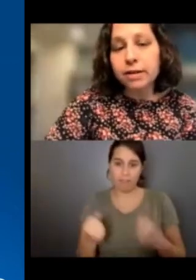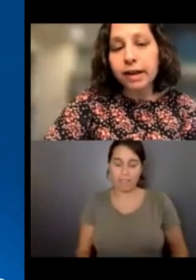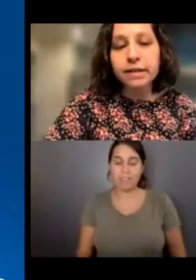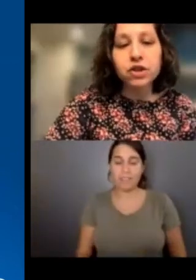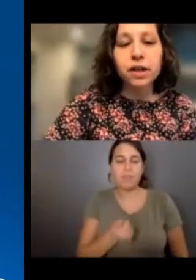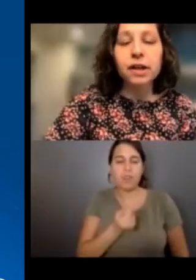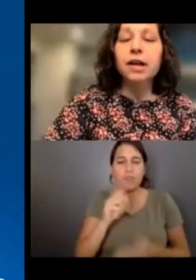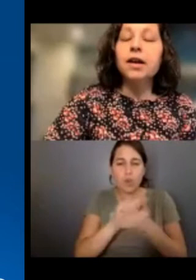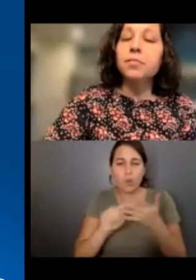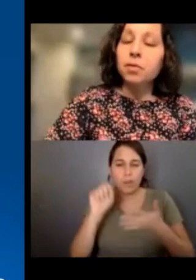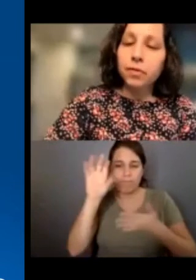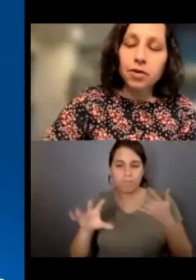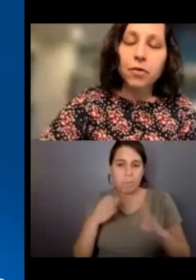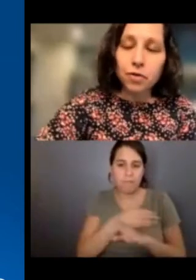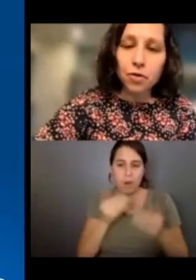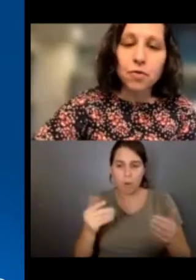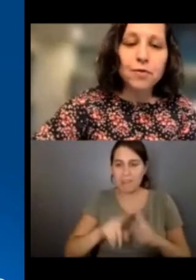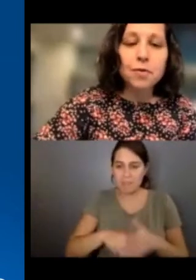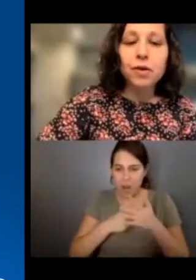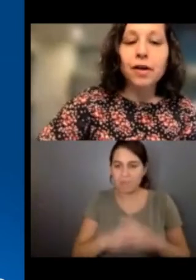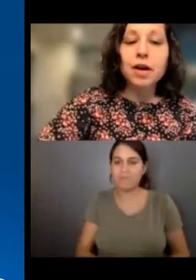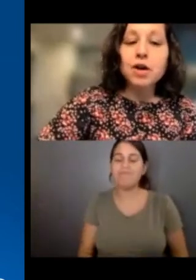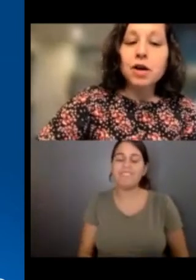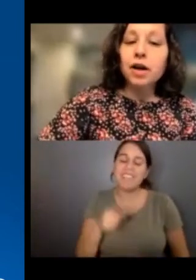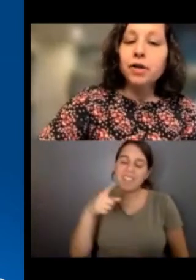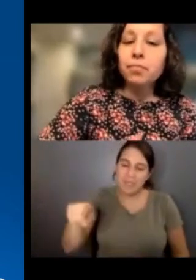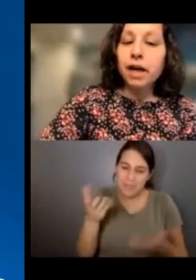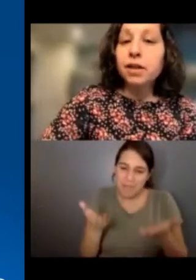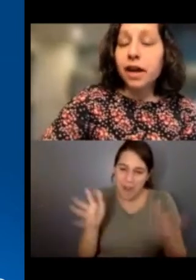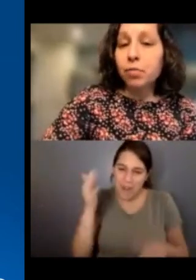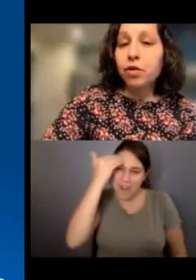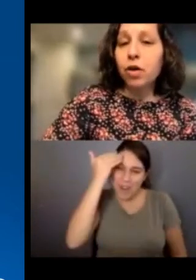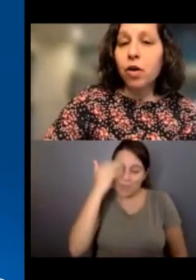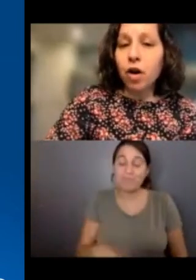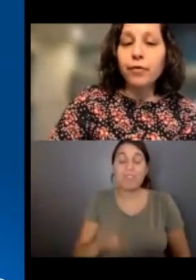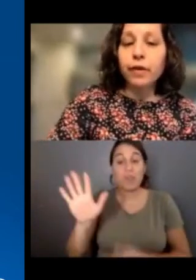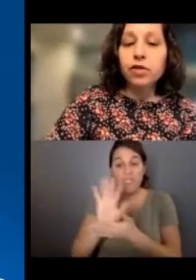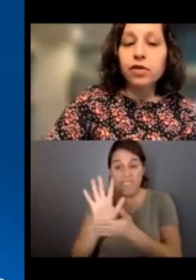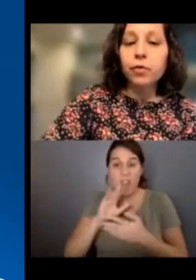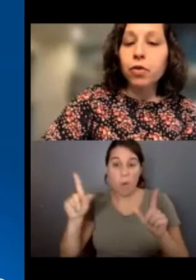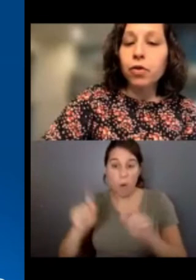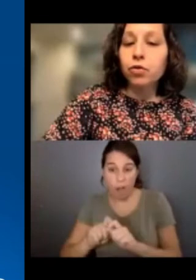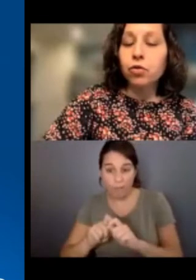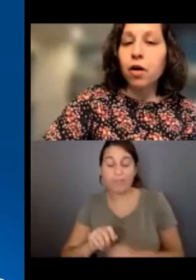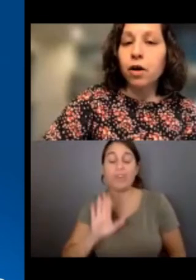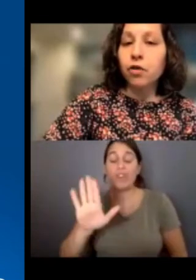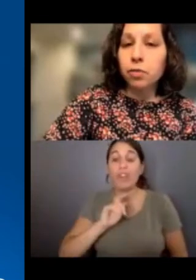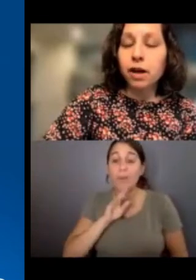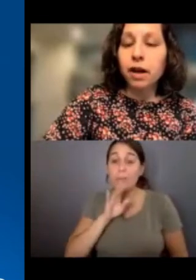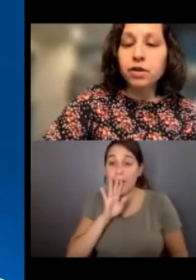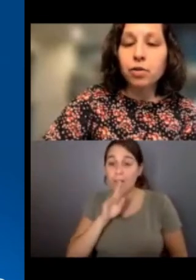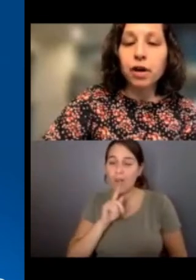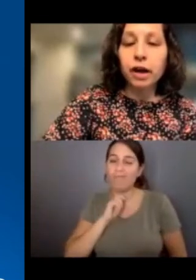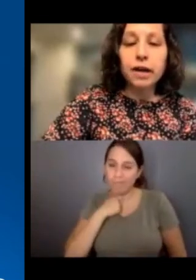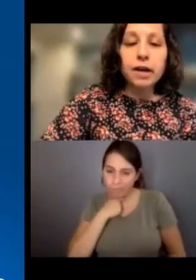with today's session. Some of these, of course, are quite familiar. Mics and cameras are off except for those who are speaking